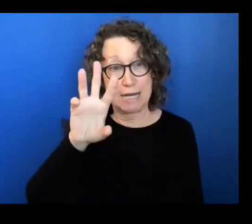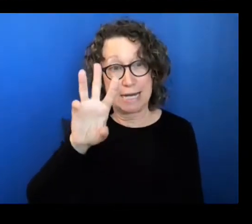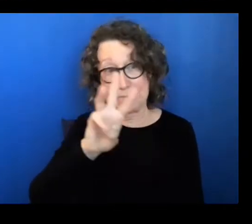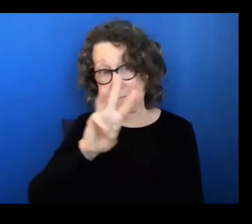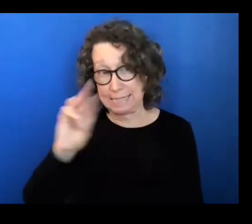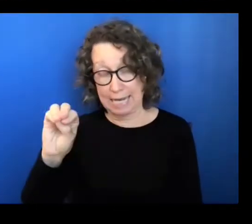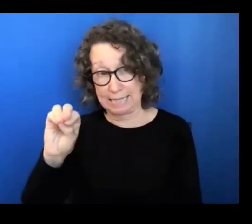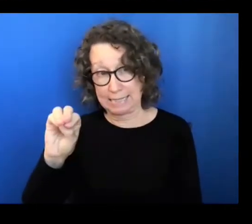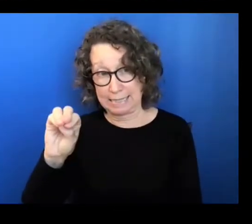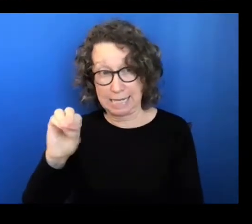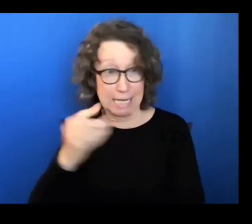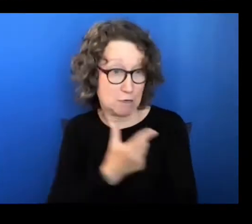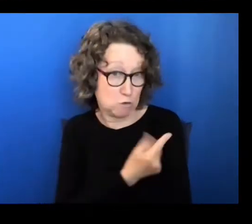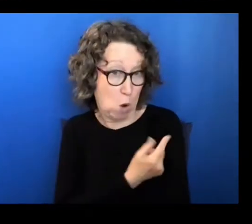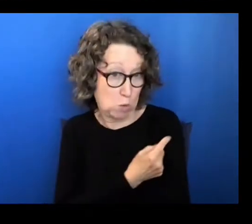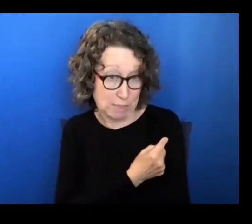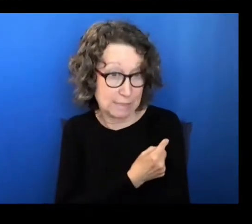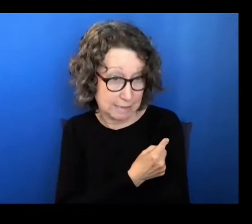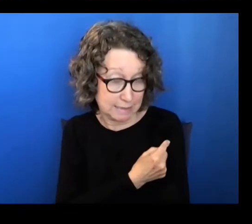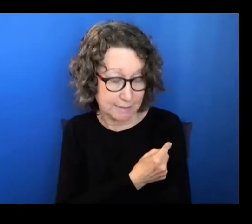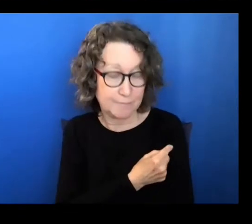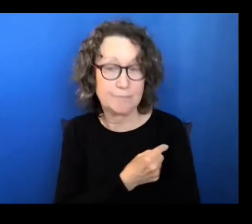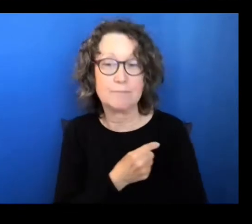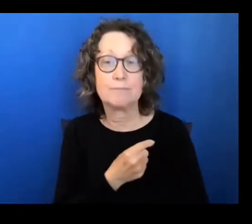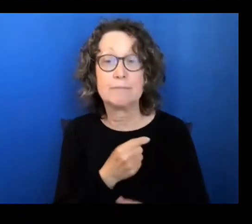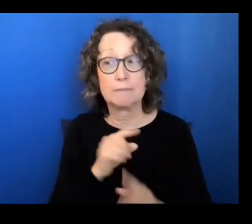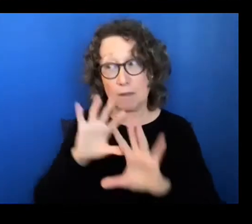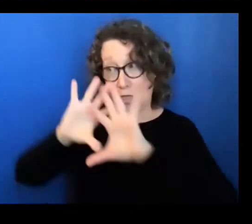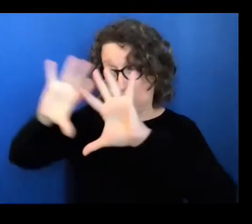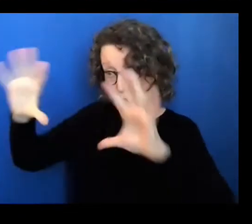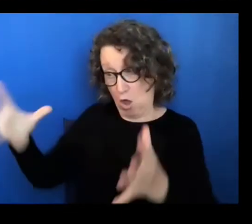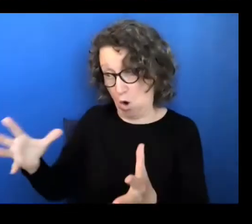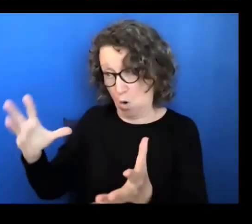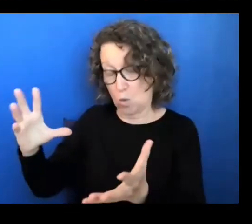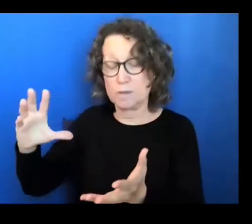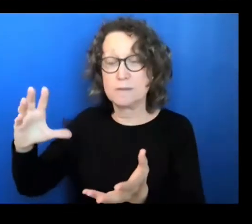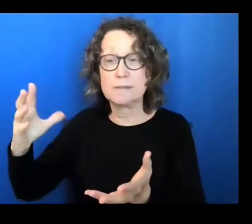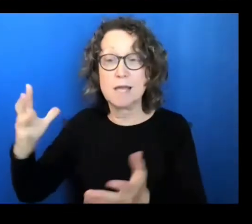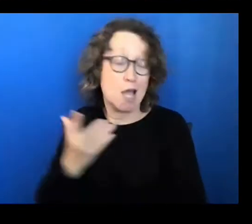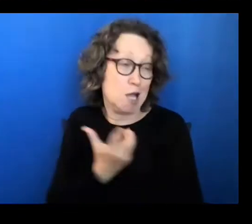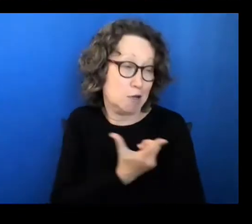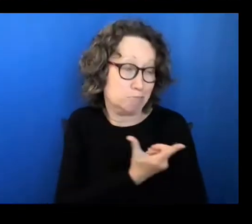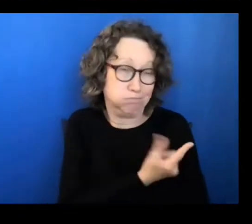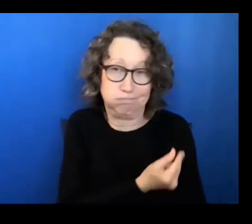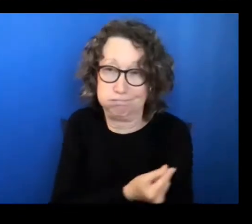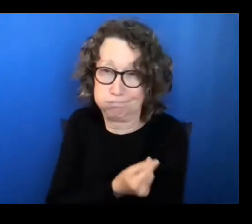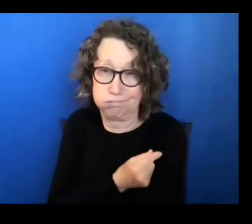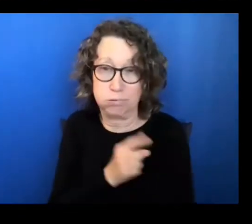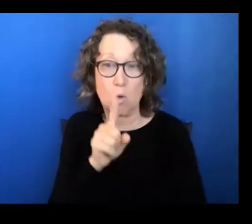194,360 doses so far. And of those, we have administered